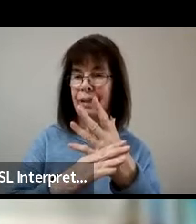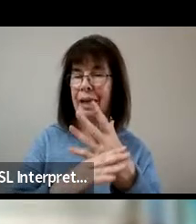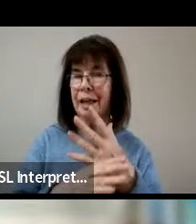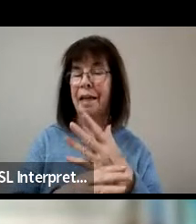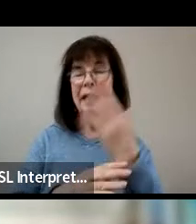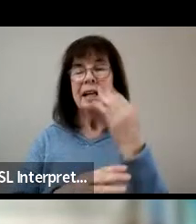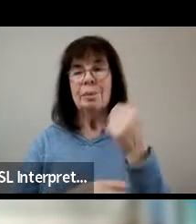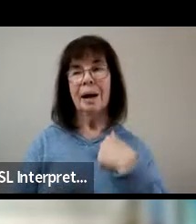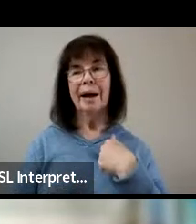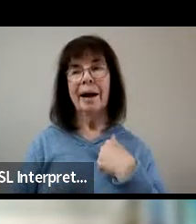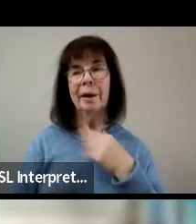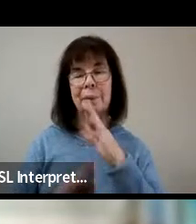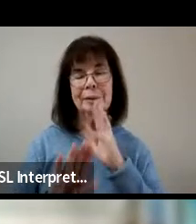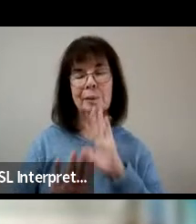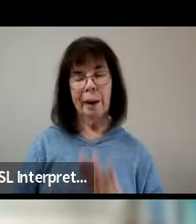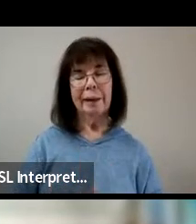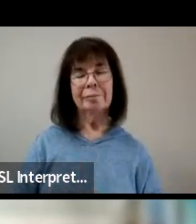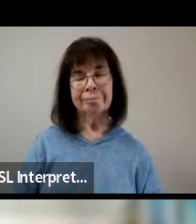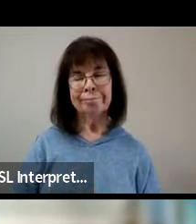quiet.